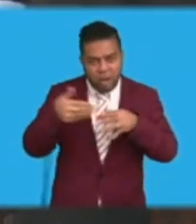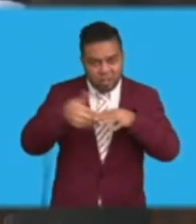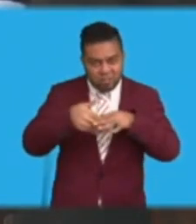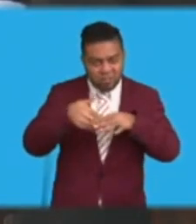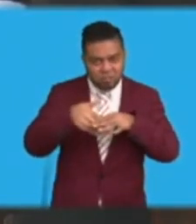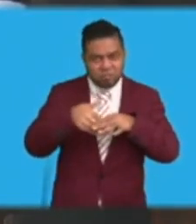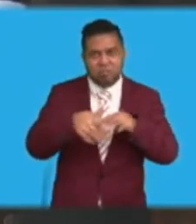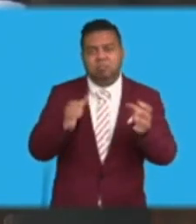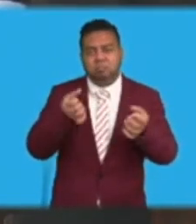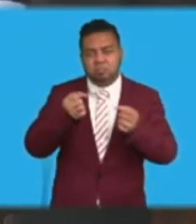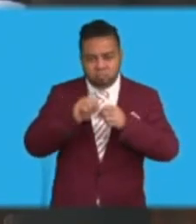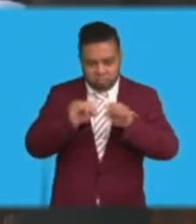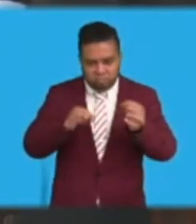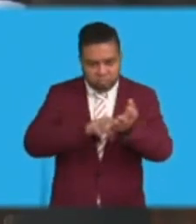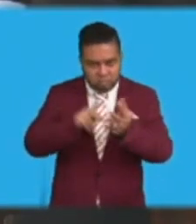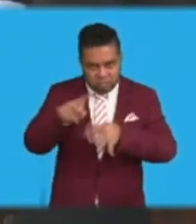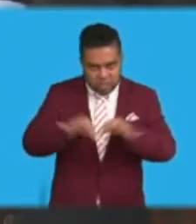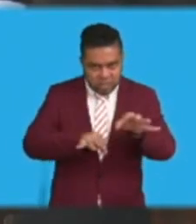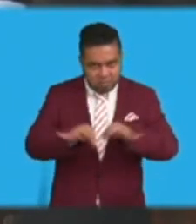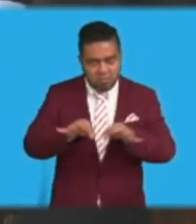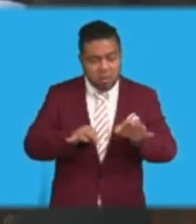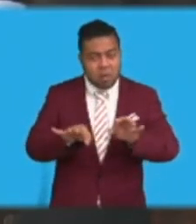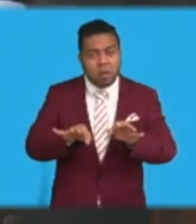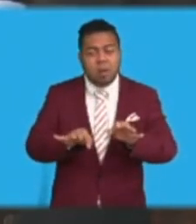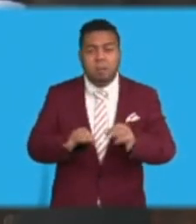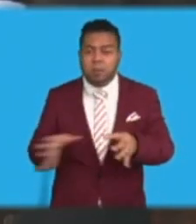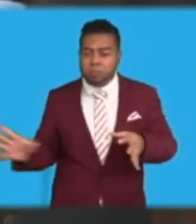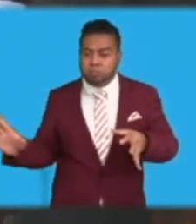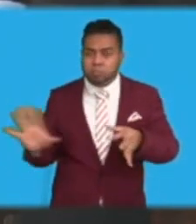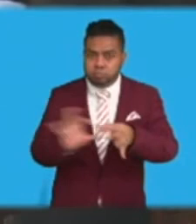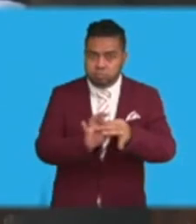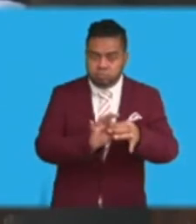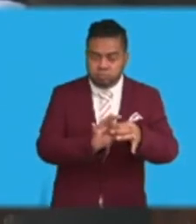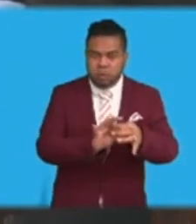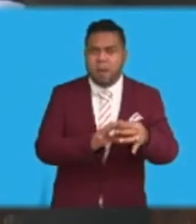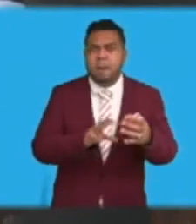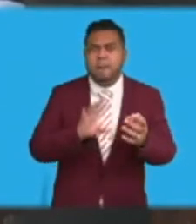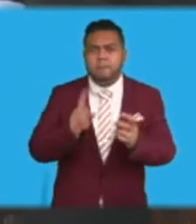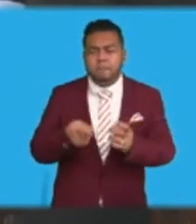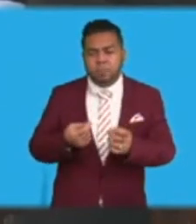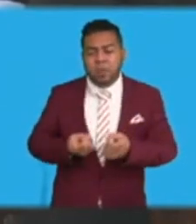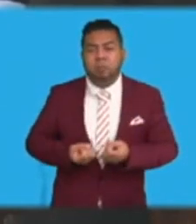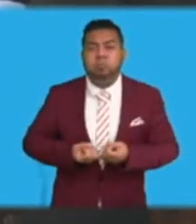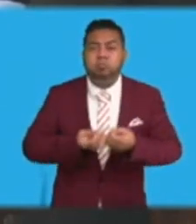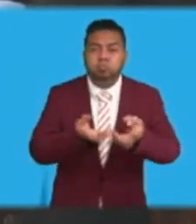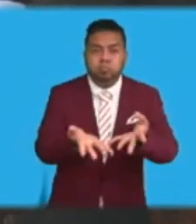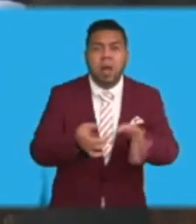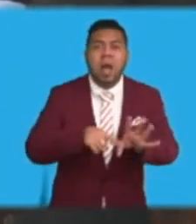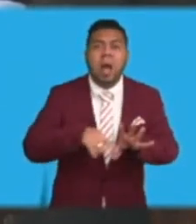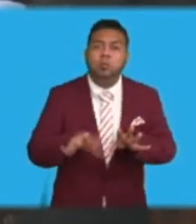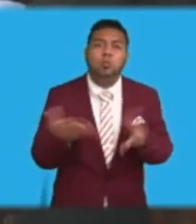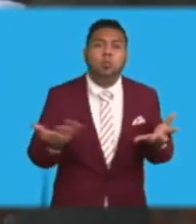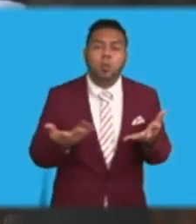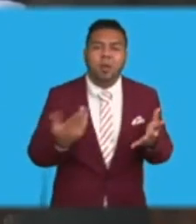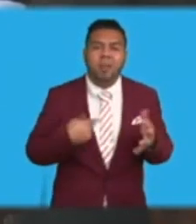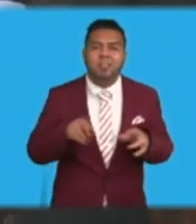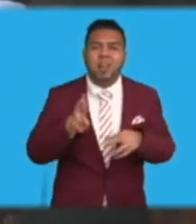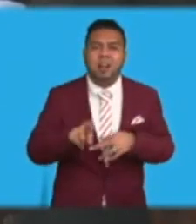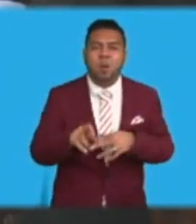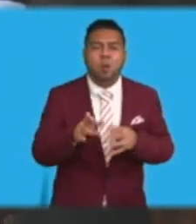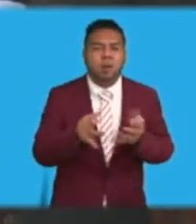to the farm drains within the scheme to further discharge into the River. The existing farm drains